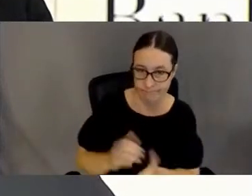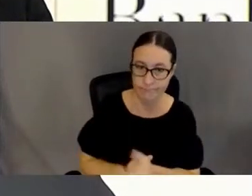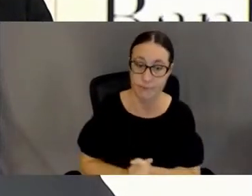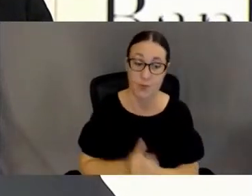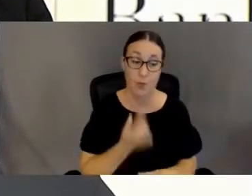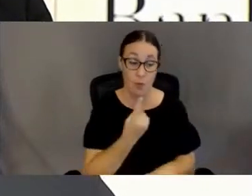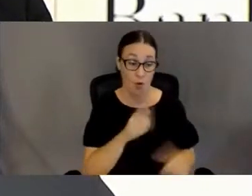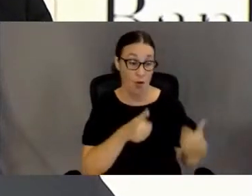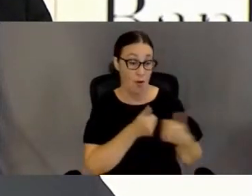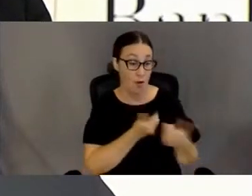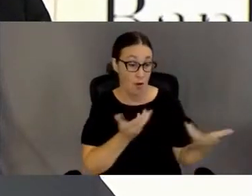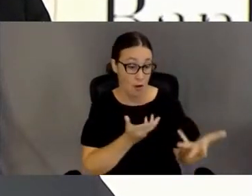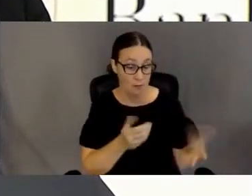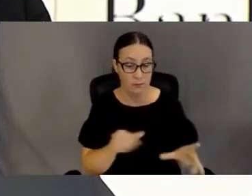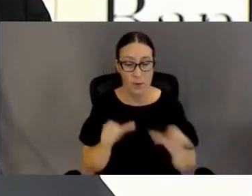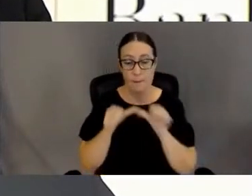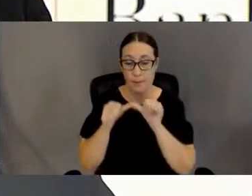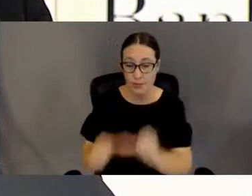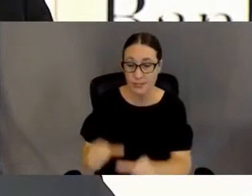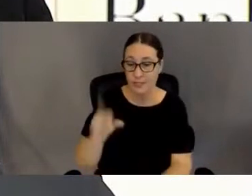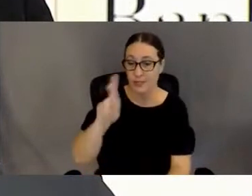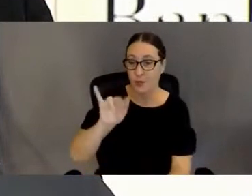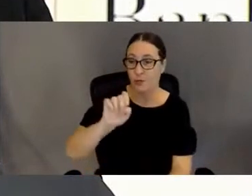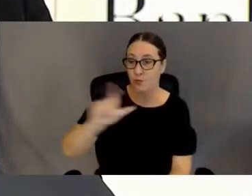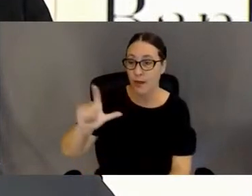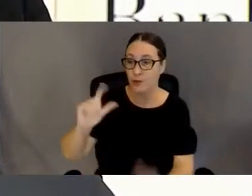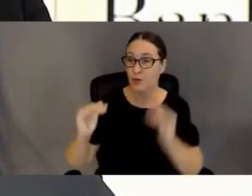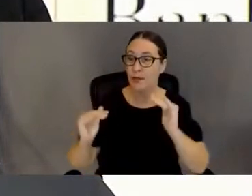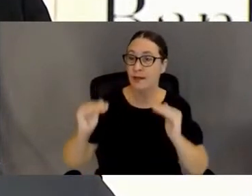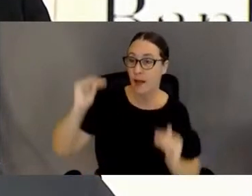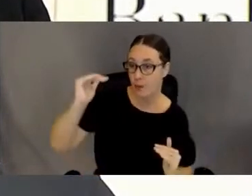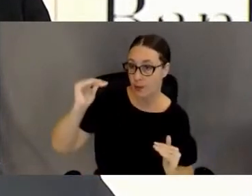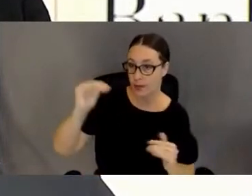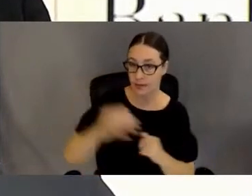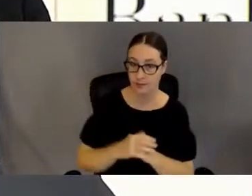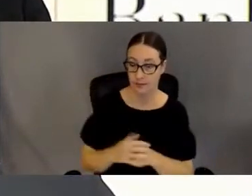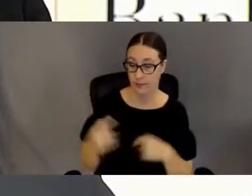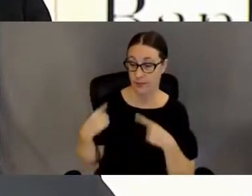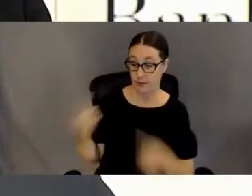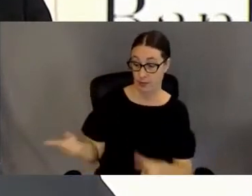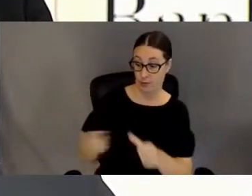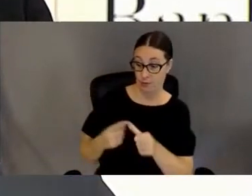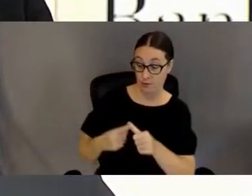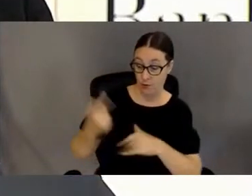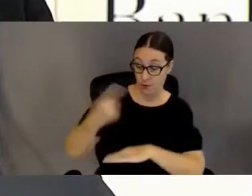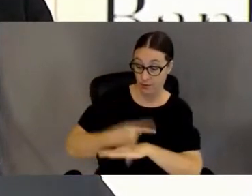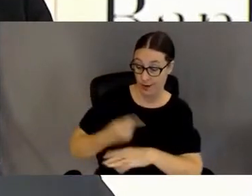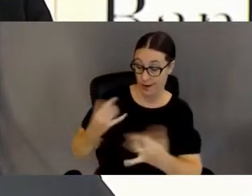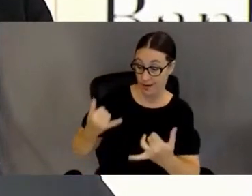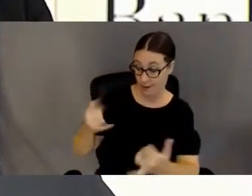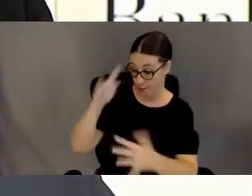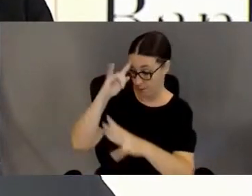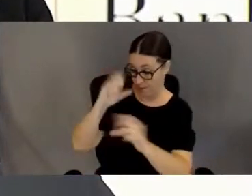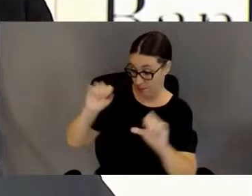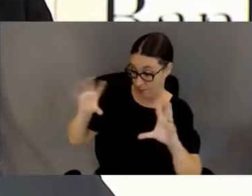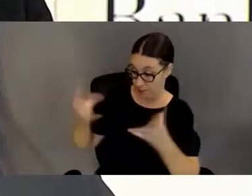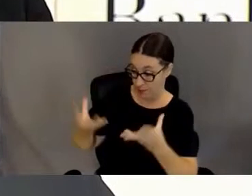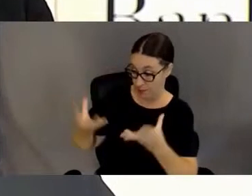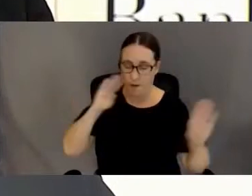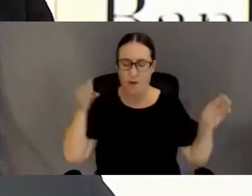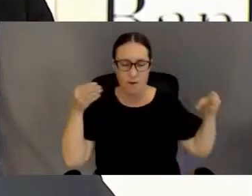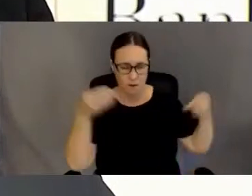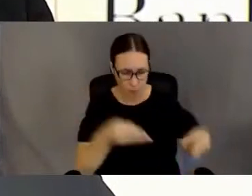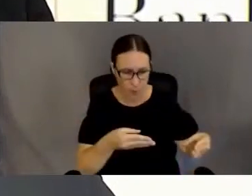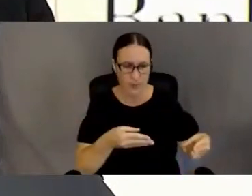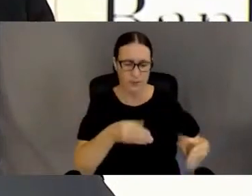is persistent racial inequity. Since day one, this administration has focused its attention on addressing